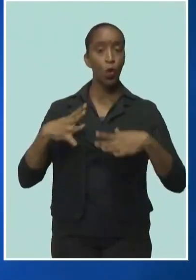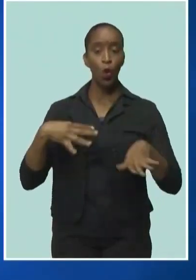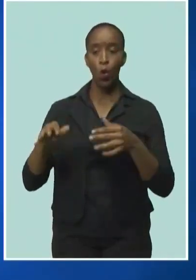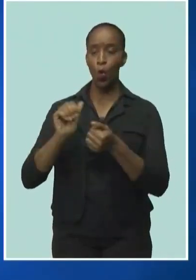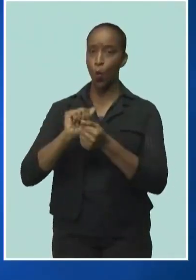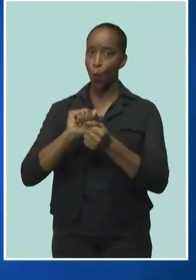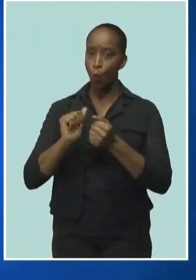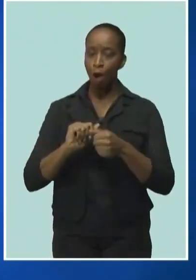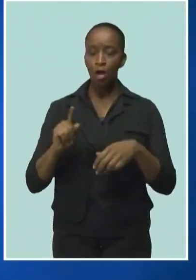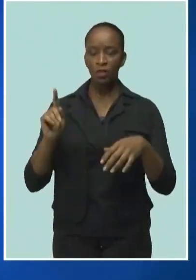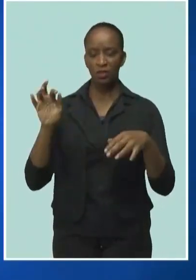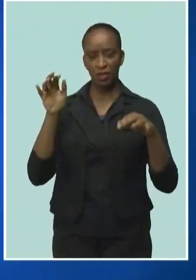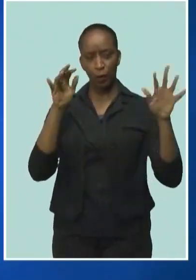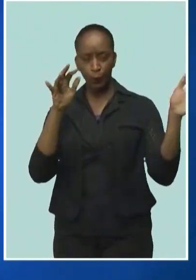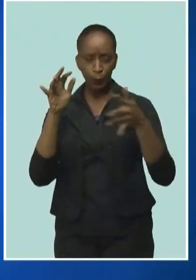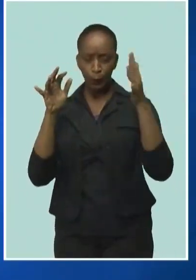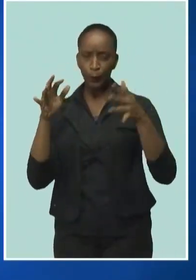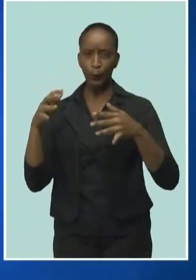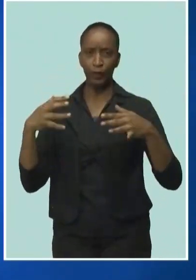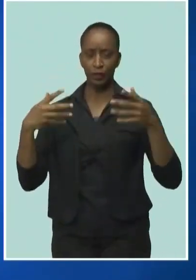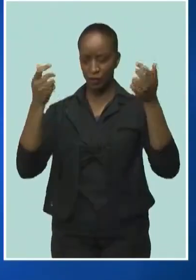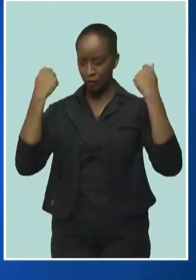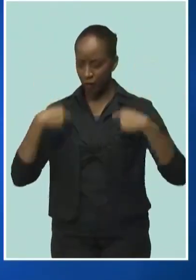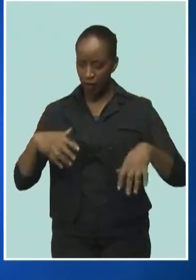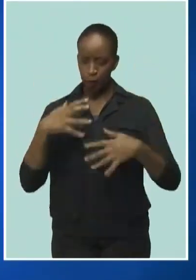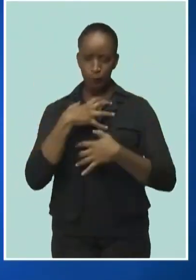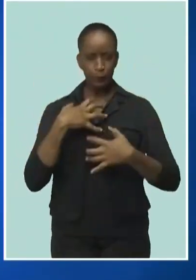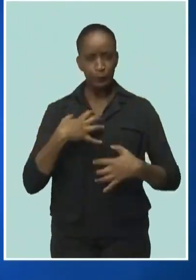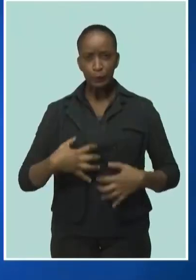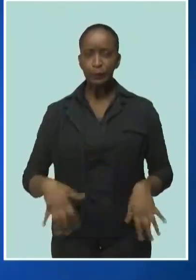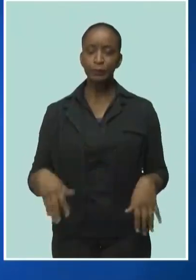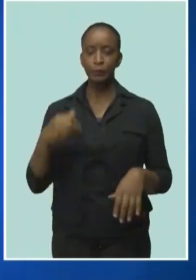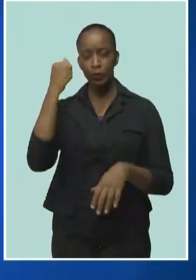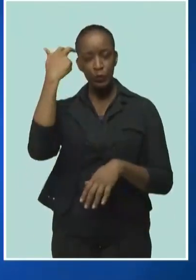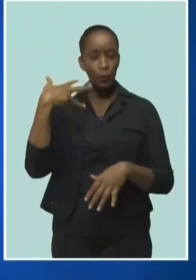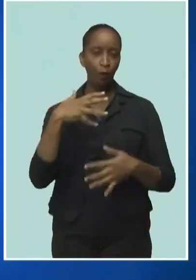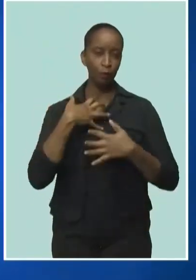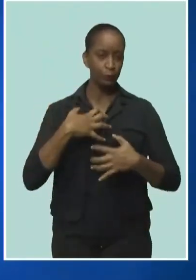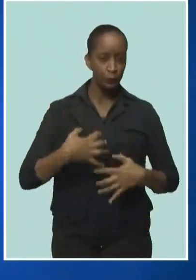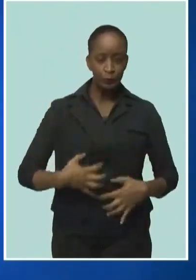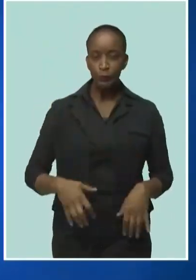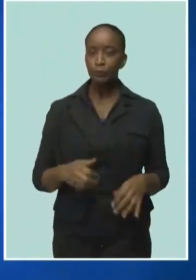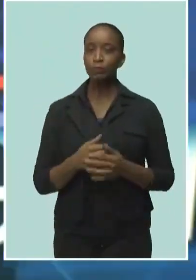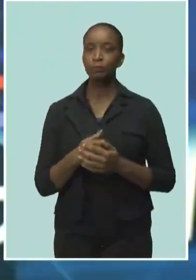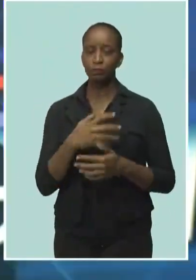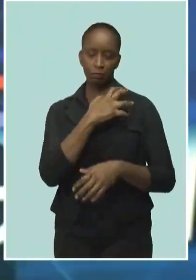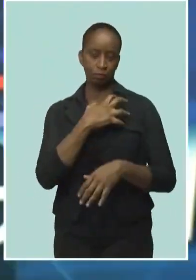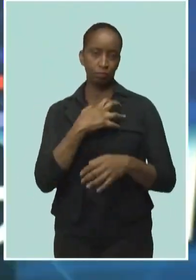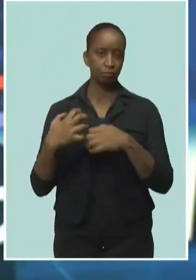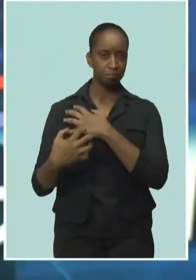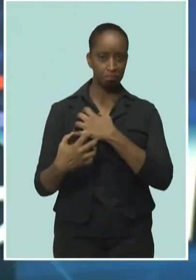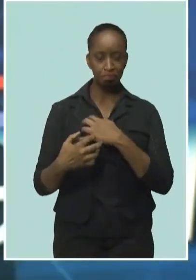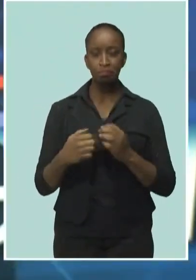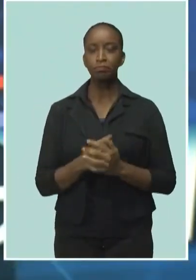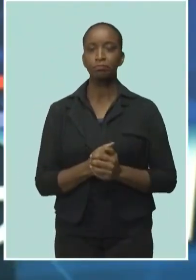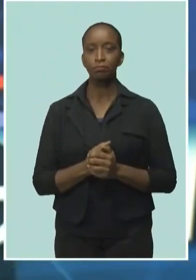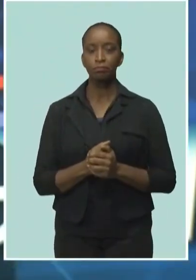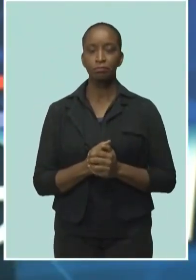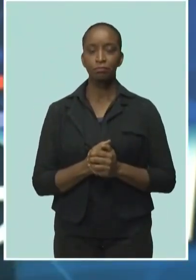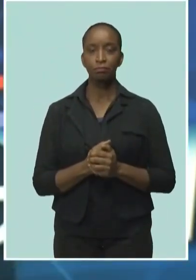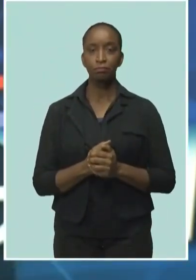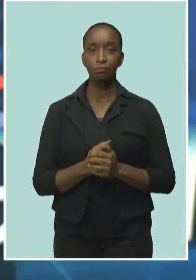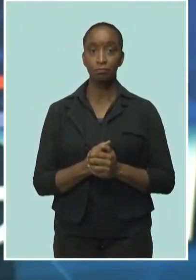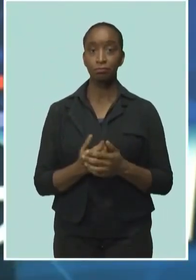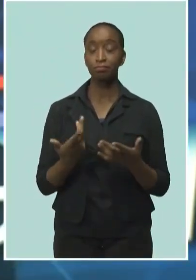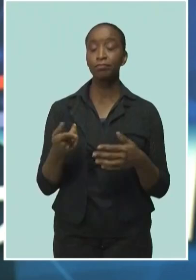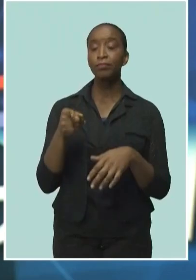bother me a lot. When we sweat, it itches. Well, efforts to acquire a